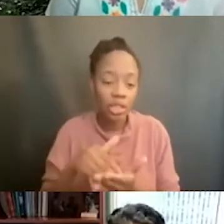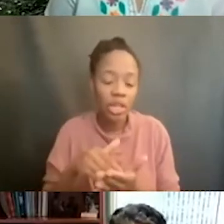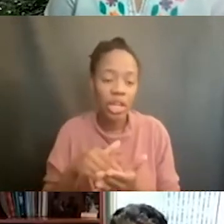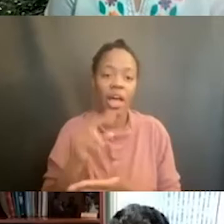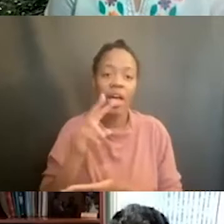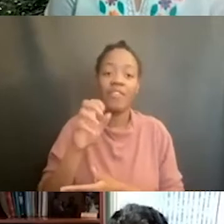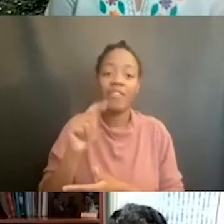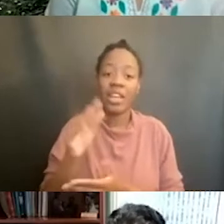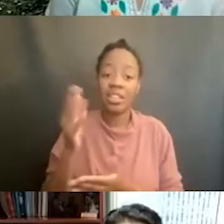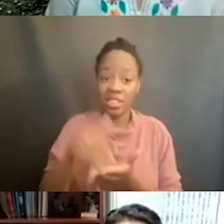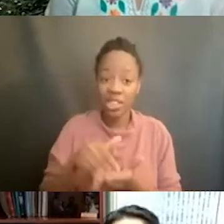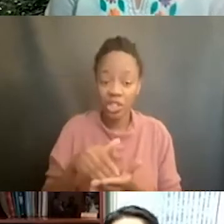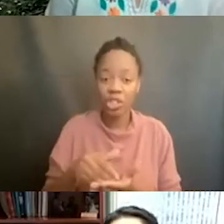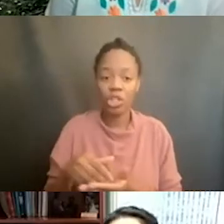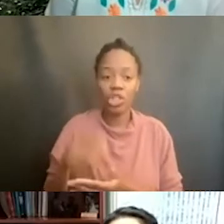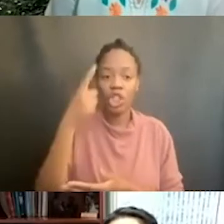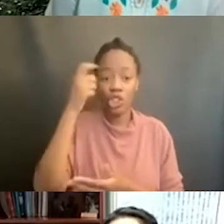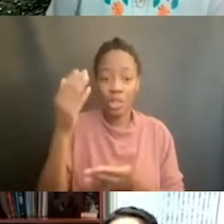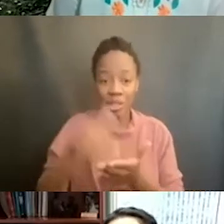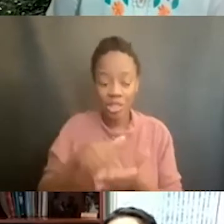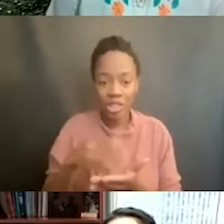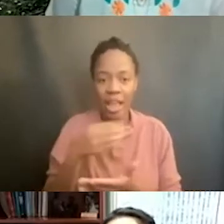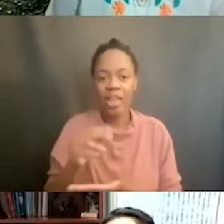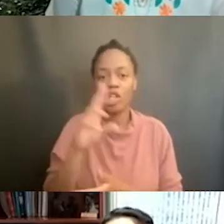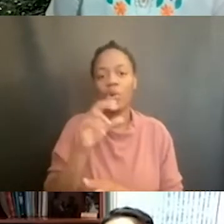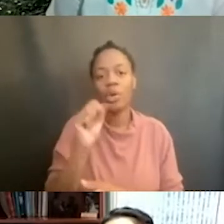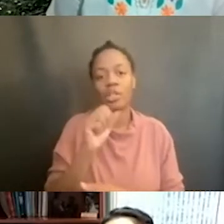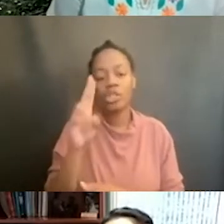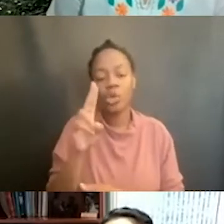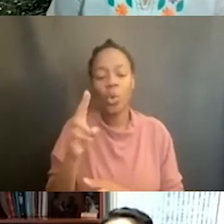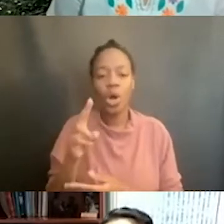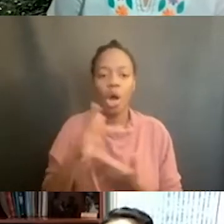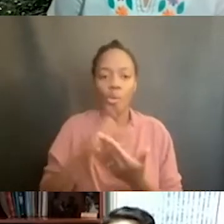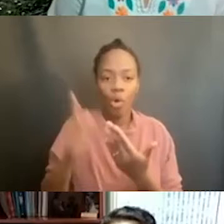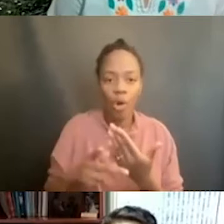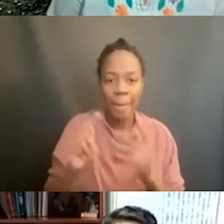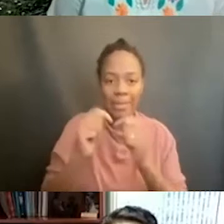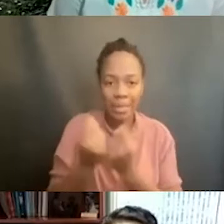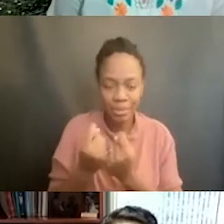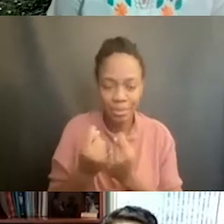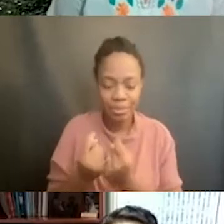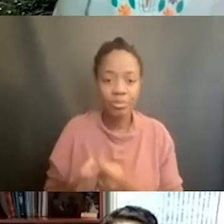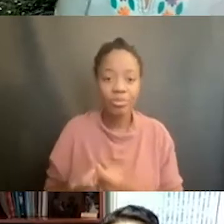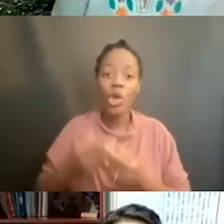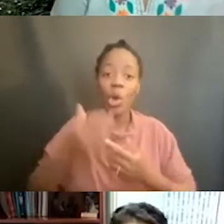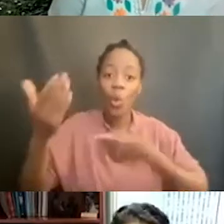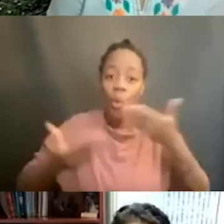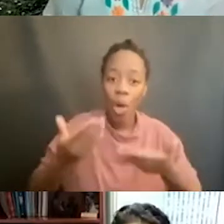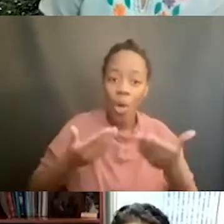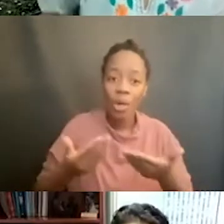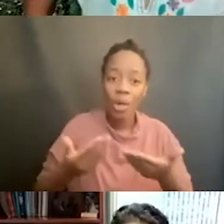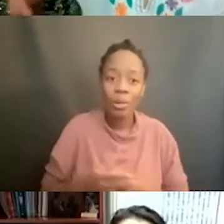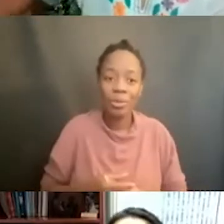Center, Diversity and Inclusion, and the USU Programs team. Dr. Escobar and Dr. Sanchez, welcome and thank you for